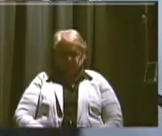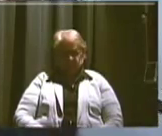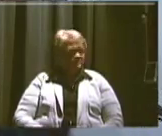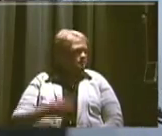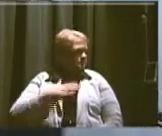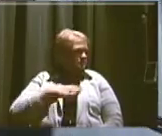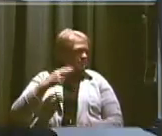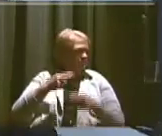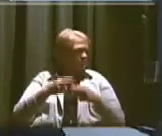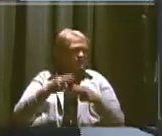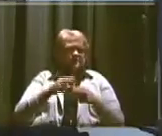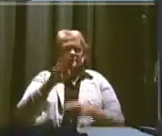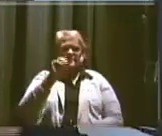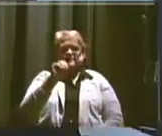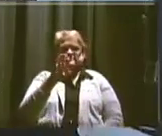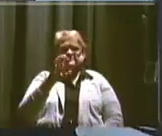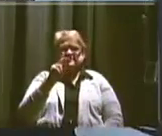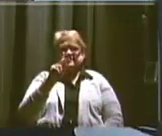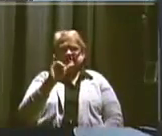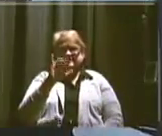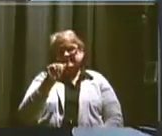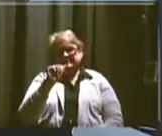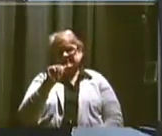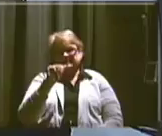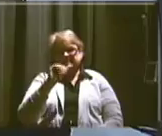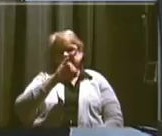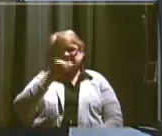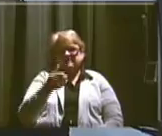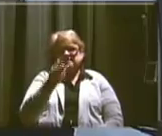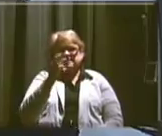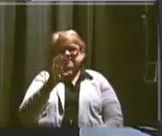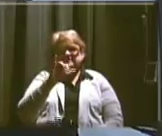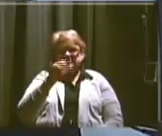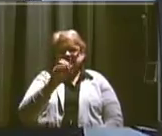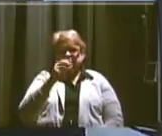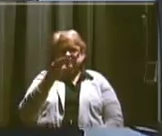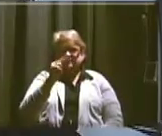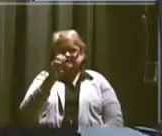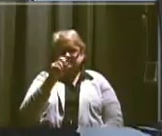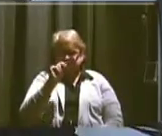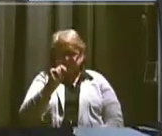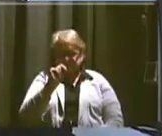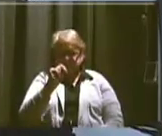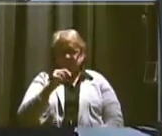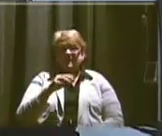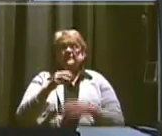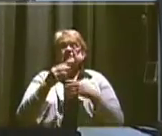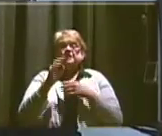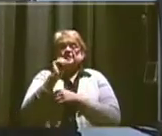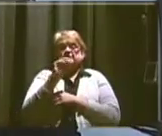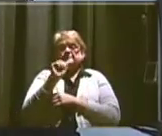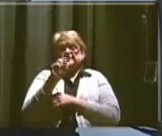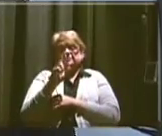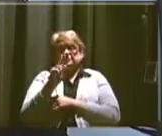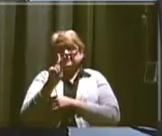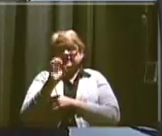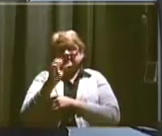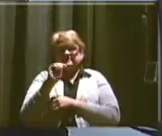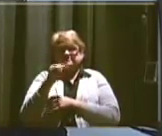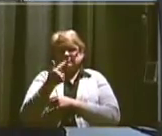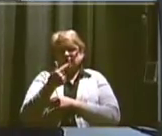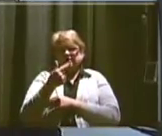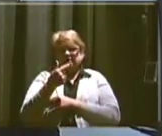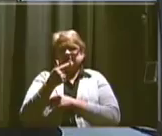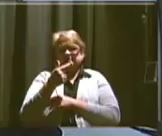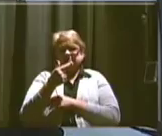My name is Nakia Johnson. I'm in the senior in the marketing magnet. And this year we are currently in our, we're